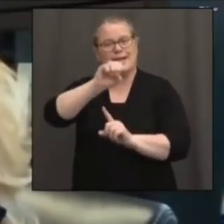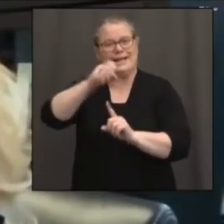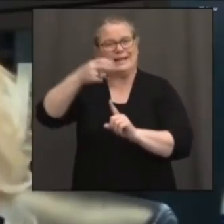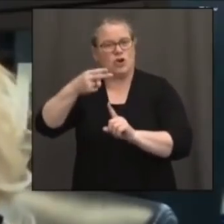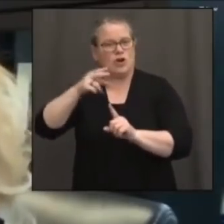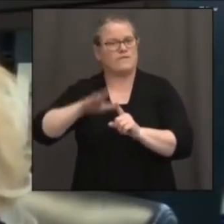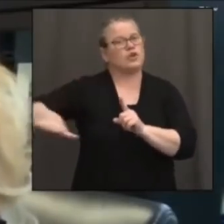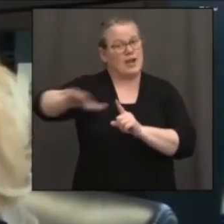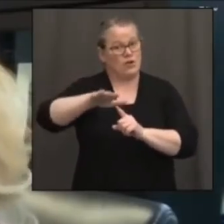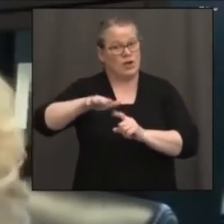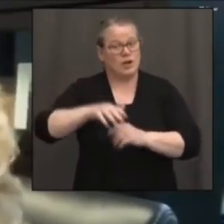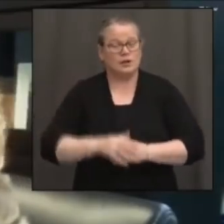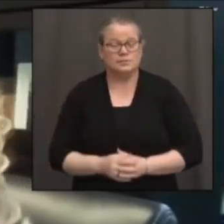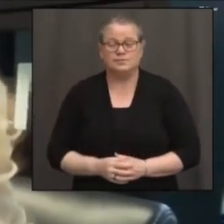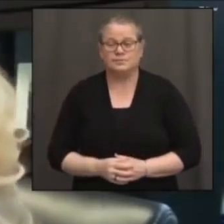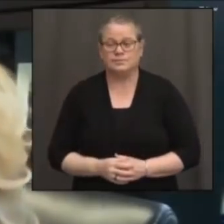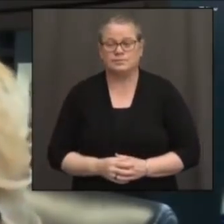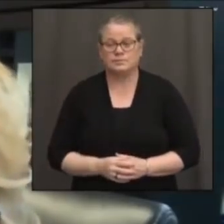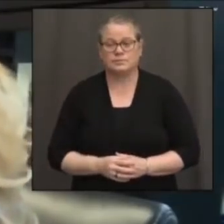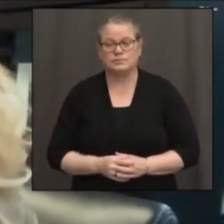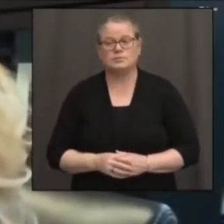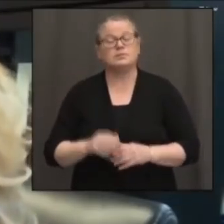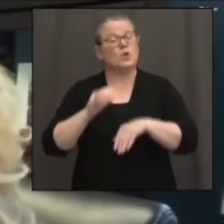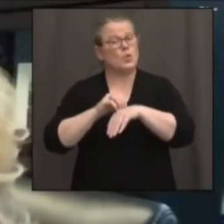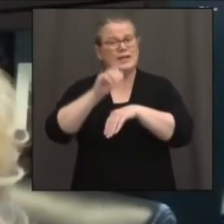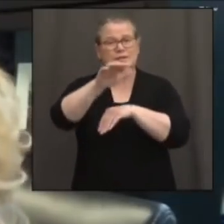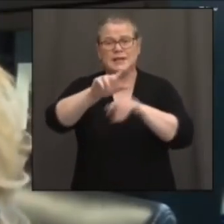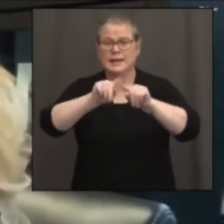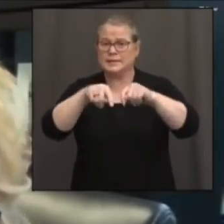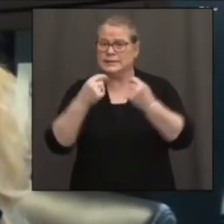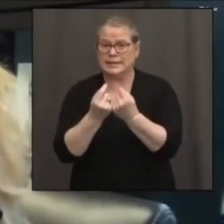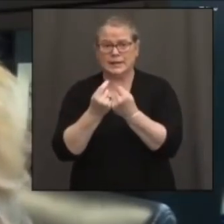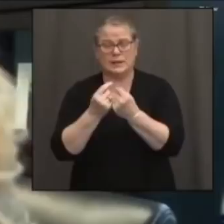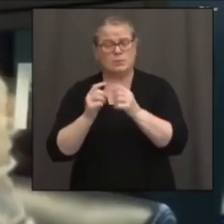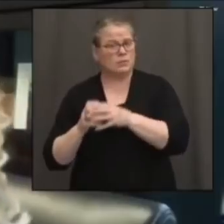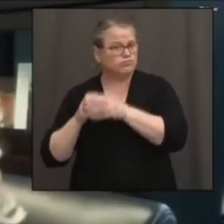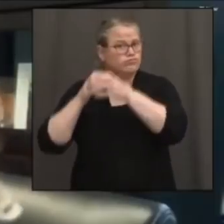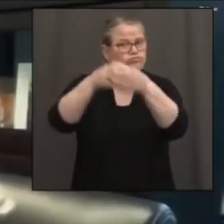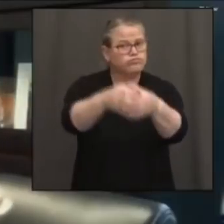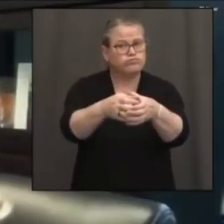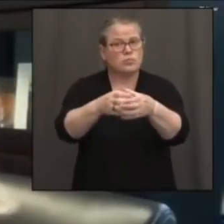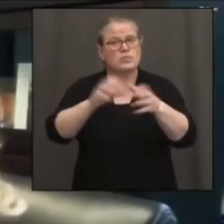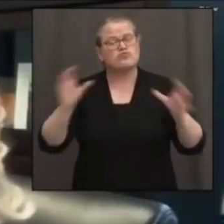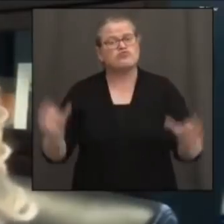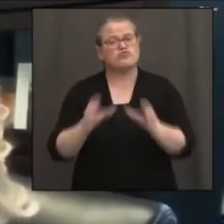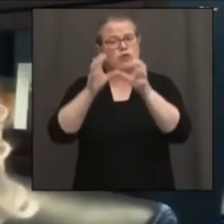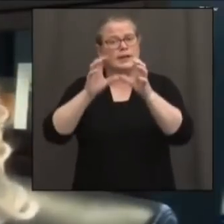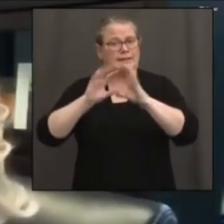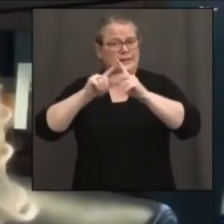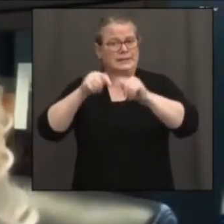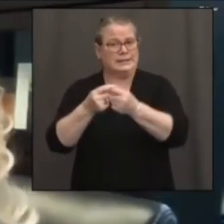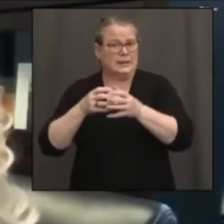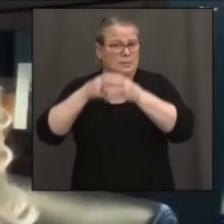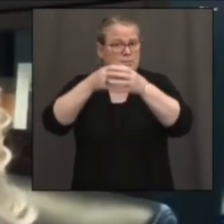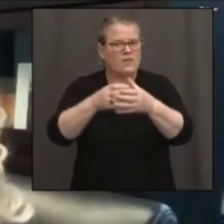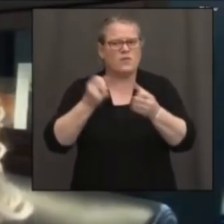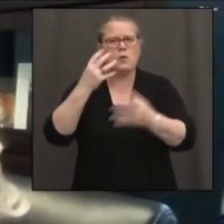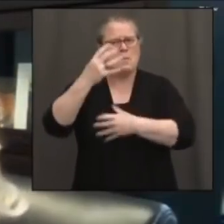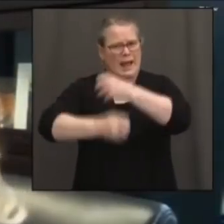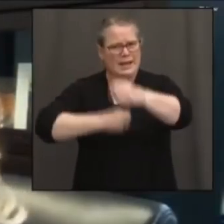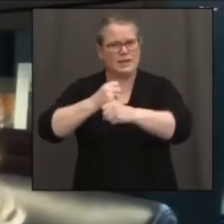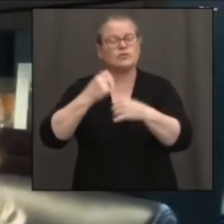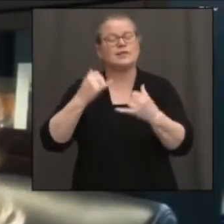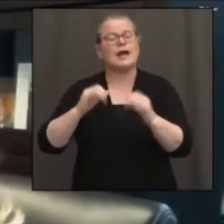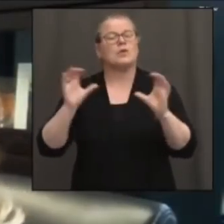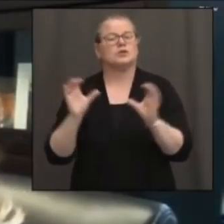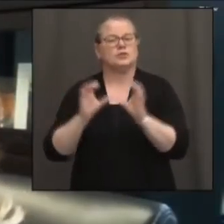send out mobile crisis teams. We've been doing this for many, many years, but we now do it as a certified community behavioral health center, which is a